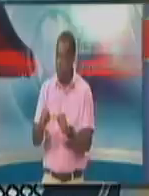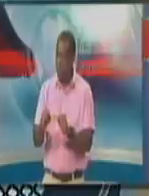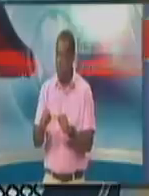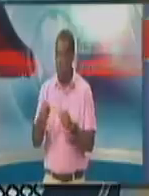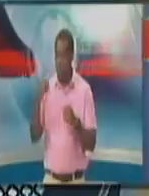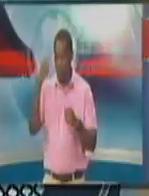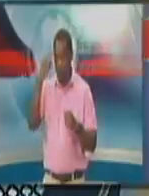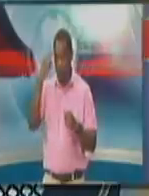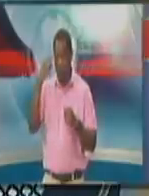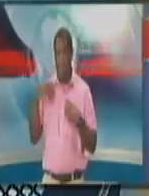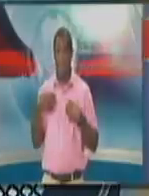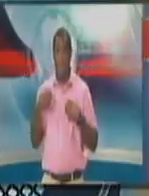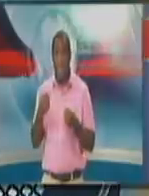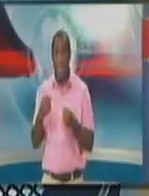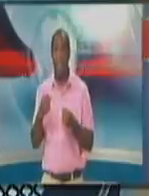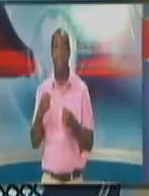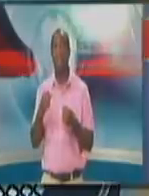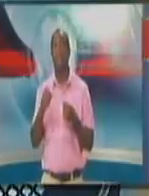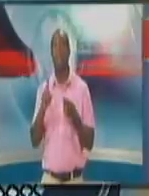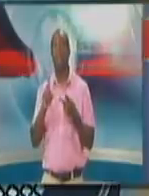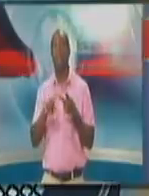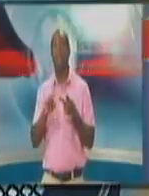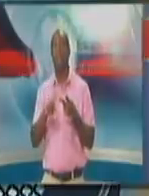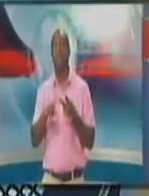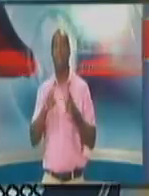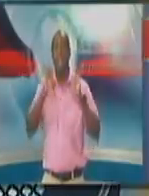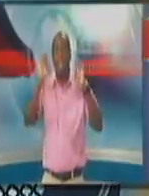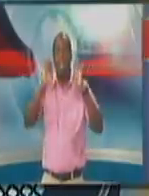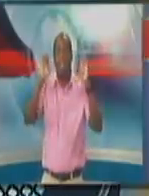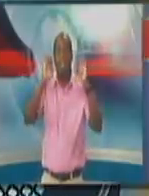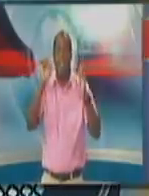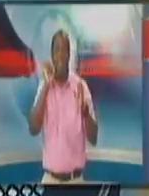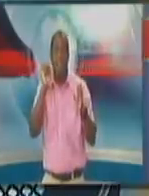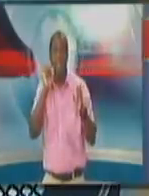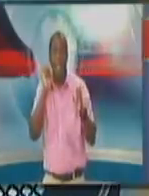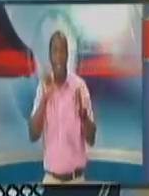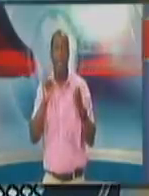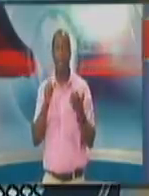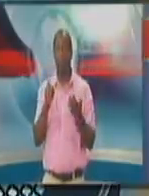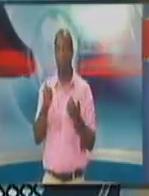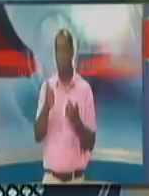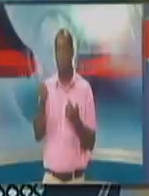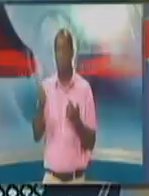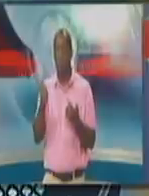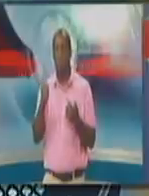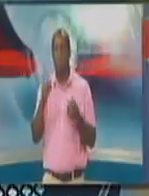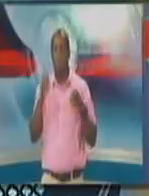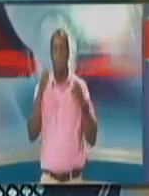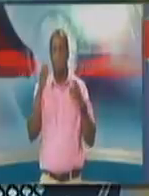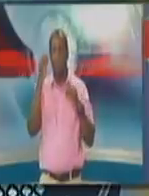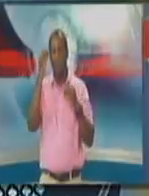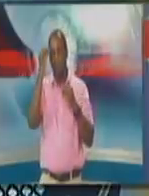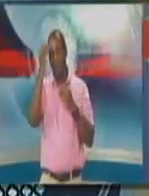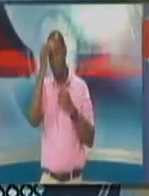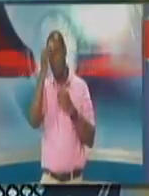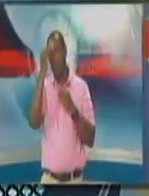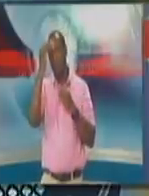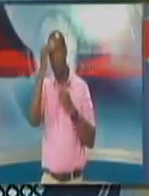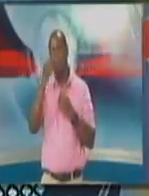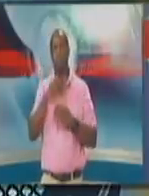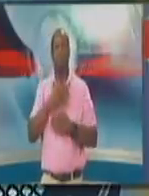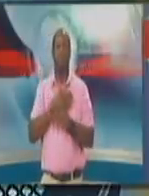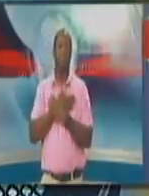lifestyle, diet, exercise, and all those healthy things that keep body and mind well. And don't be afraid to seek help if you need